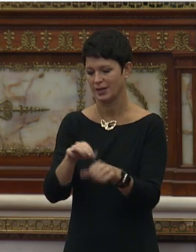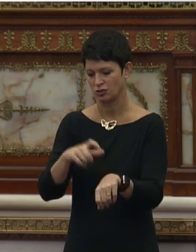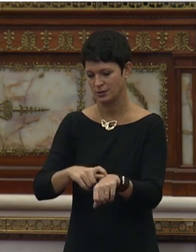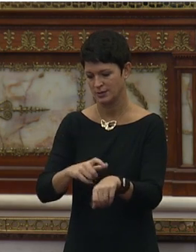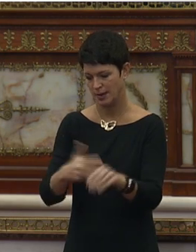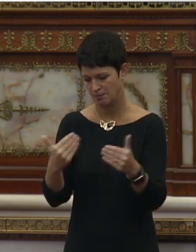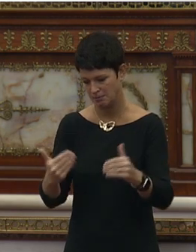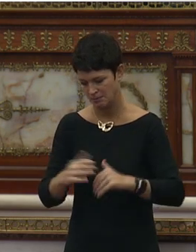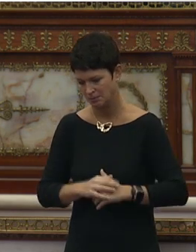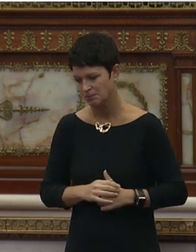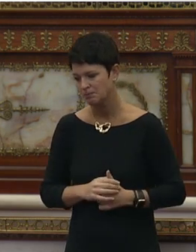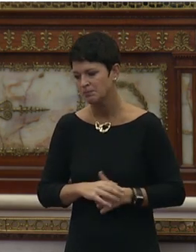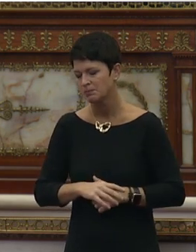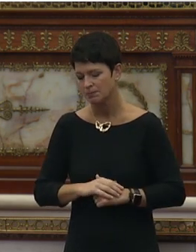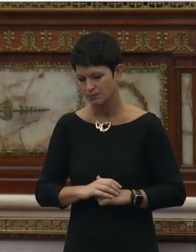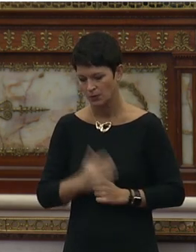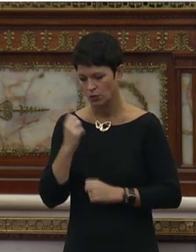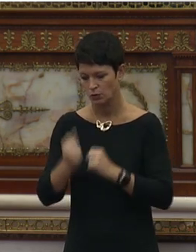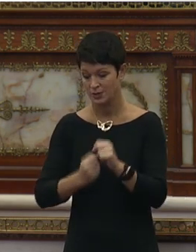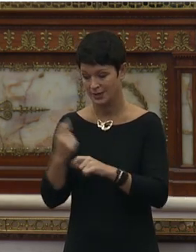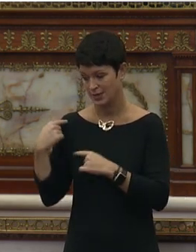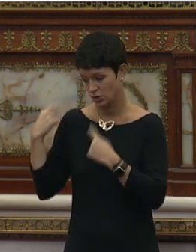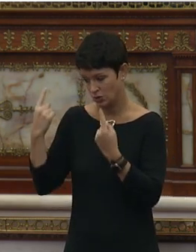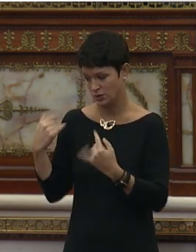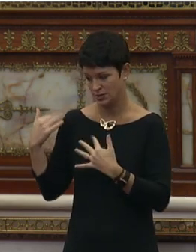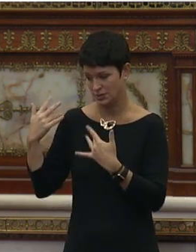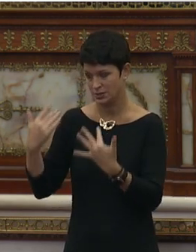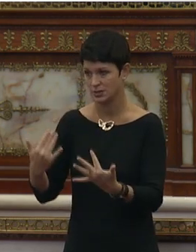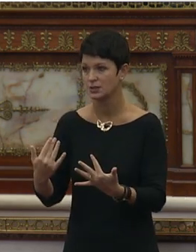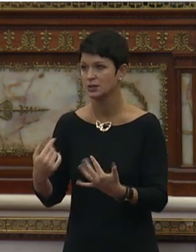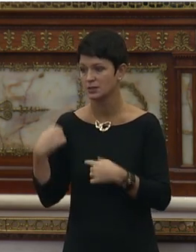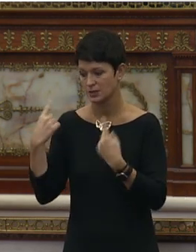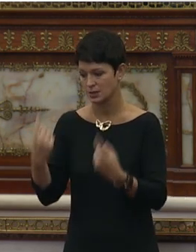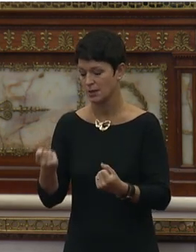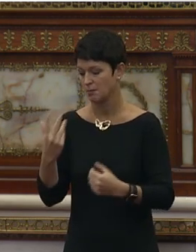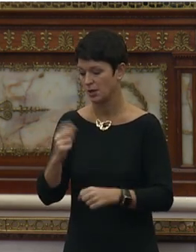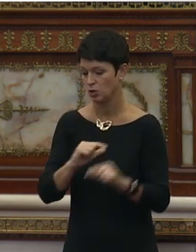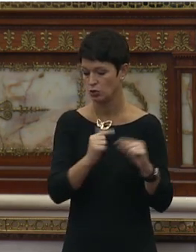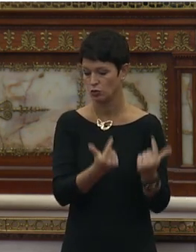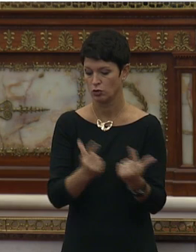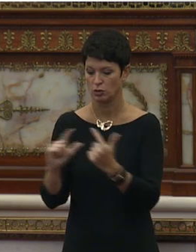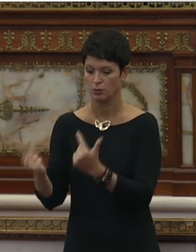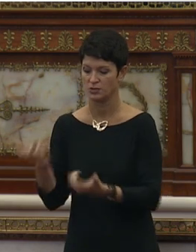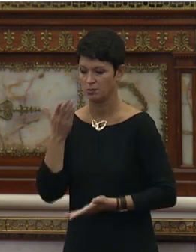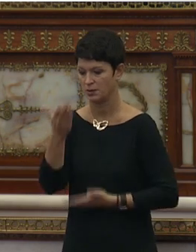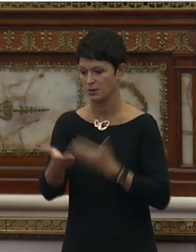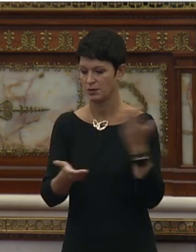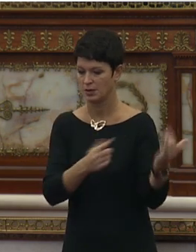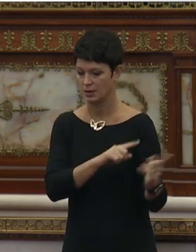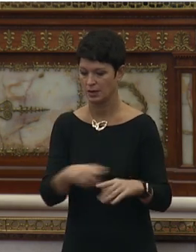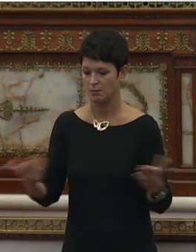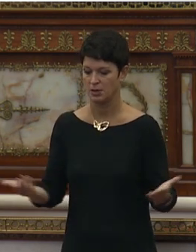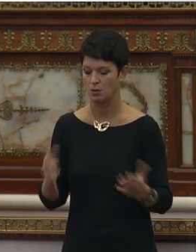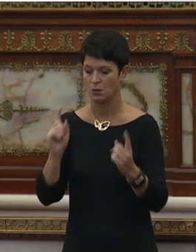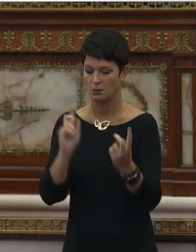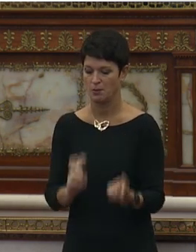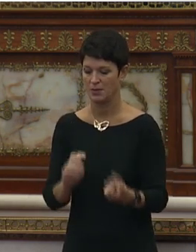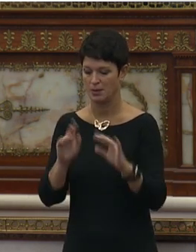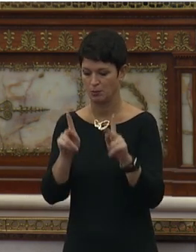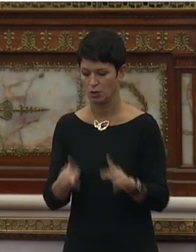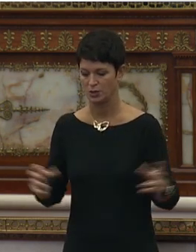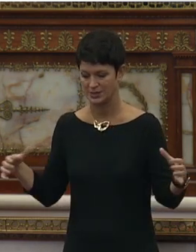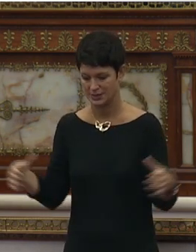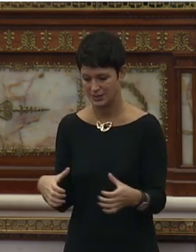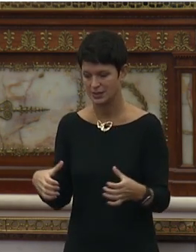season. Over the years, a number of groups have been brought to City Council when we were meeting in person, and we've